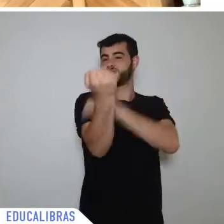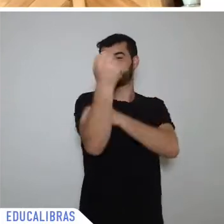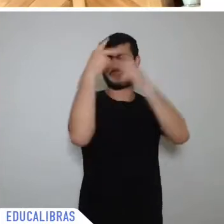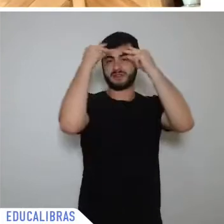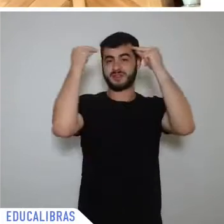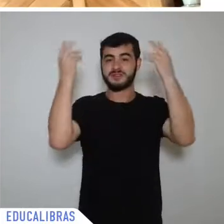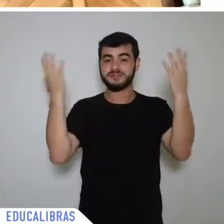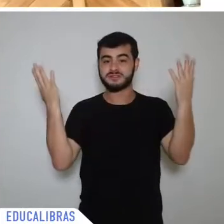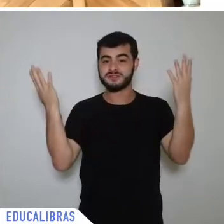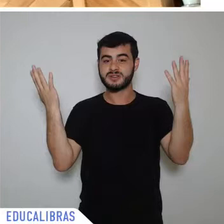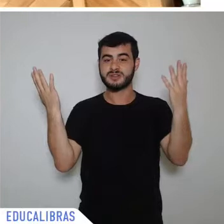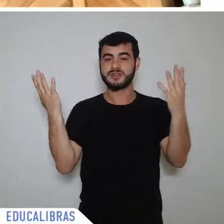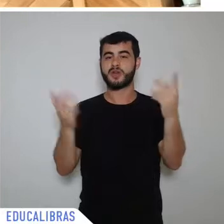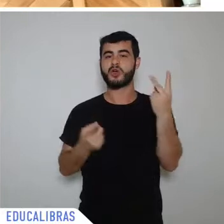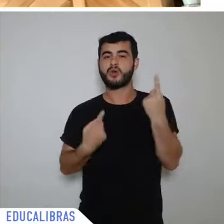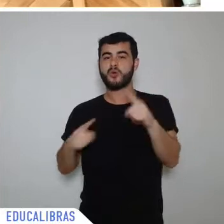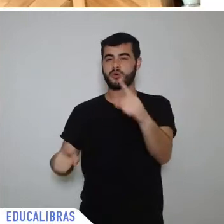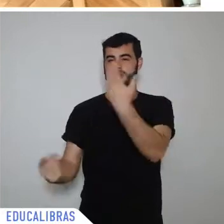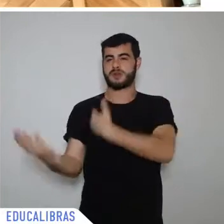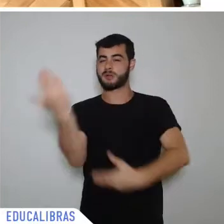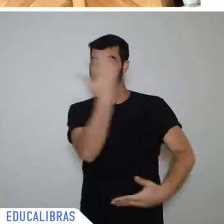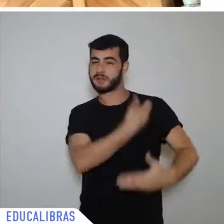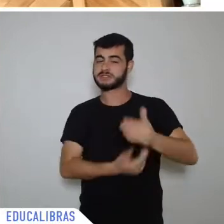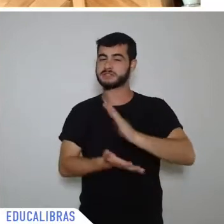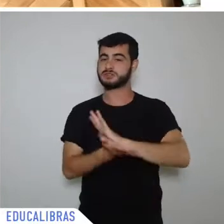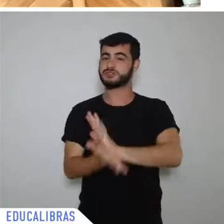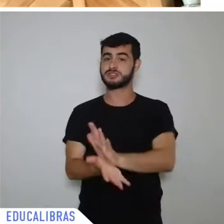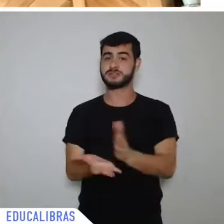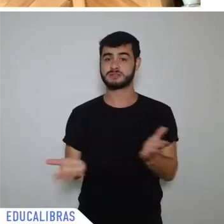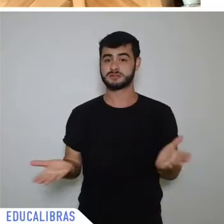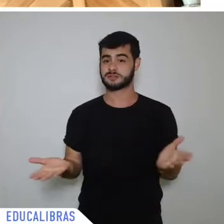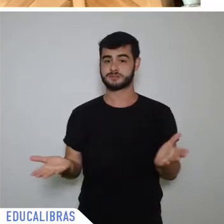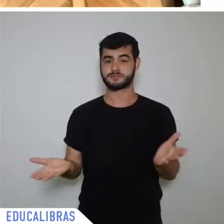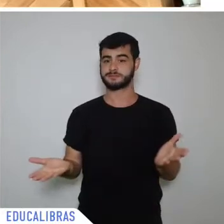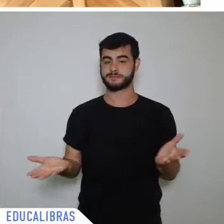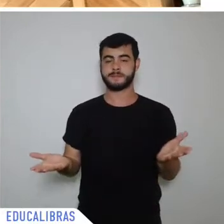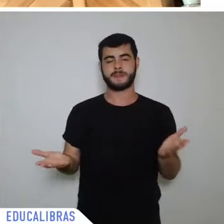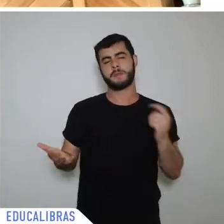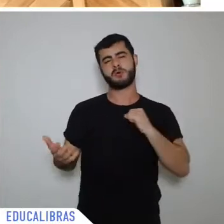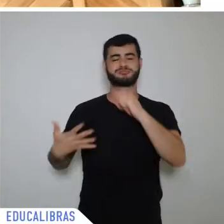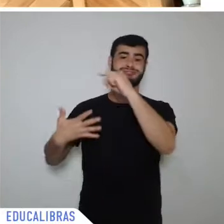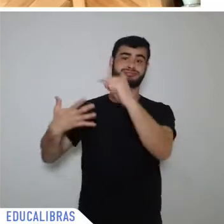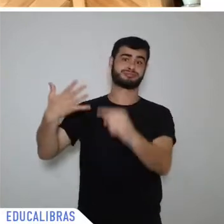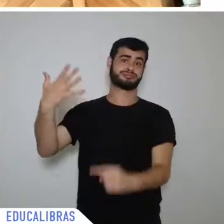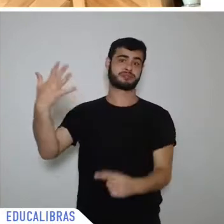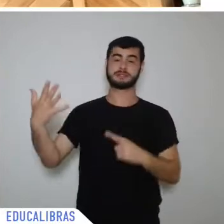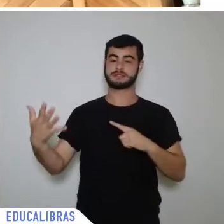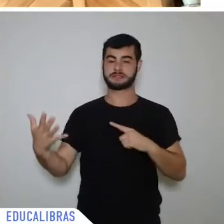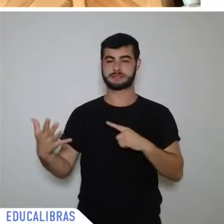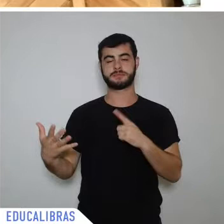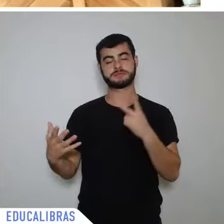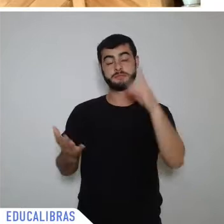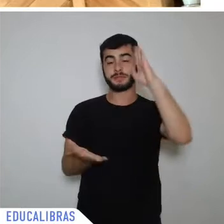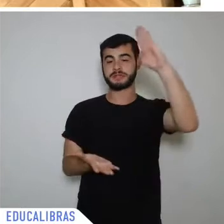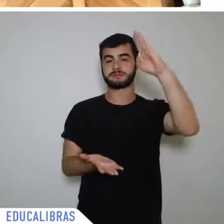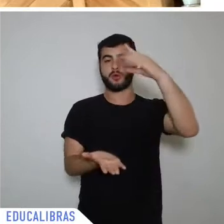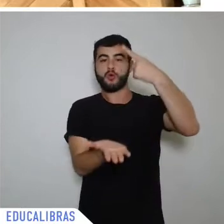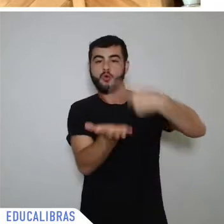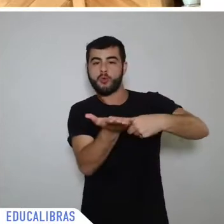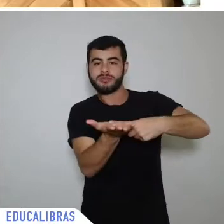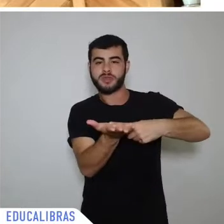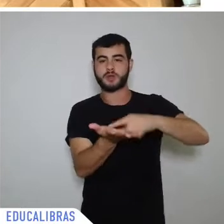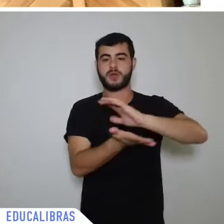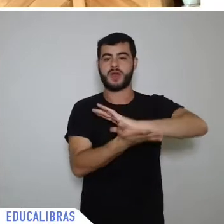it's a cis feminist contract that works on capacitism, and I could keep on talking and